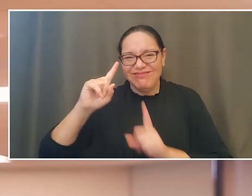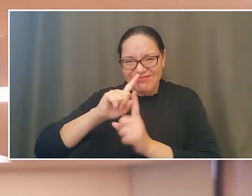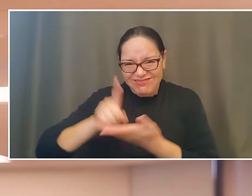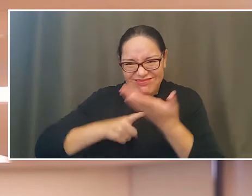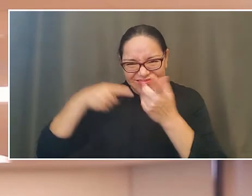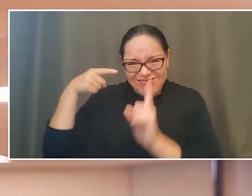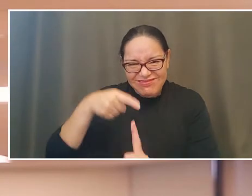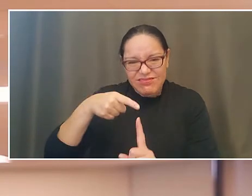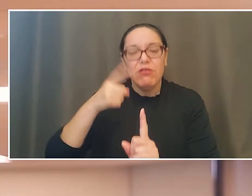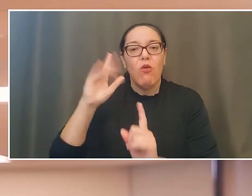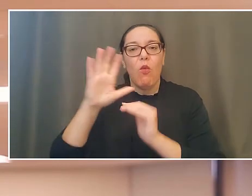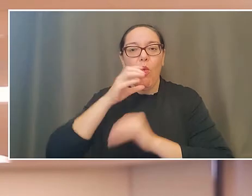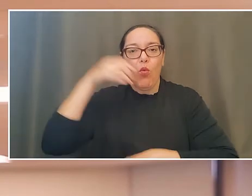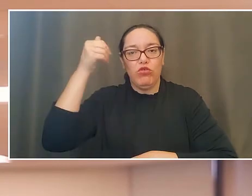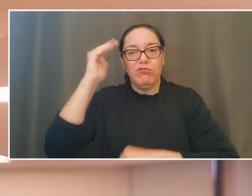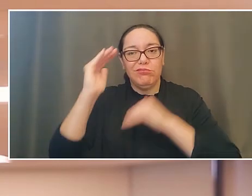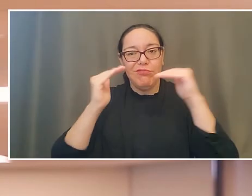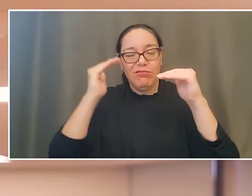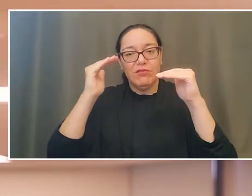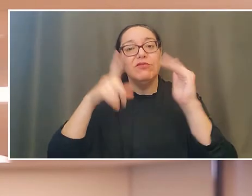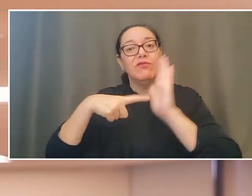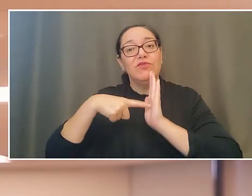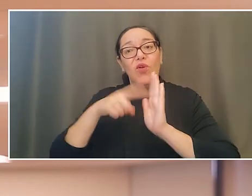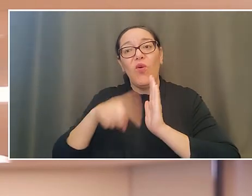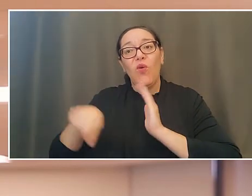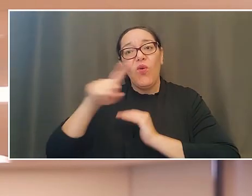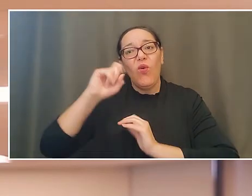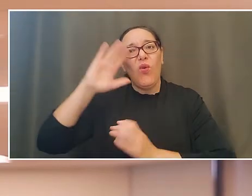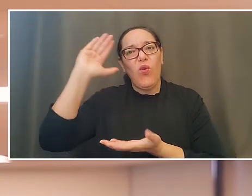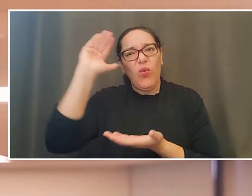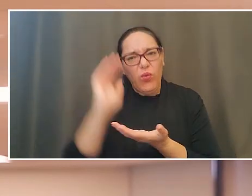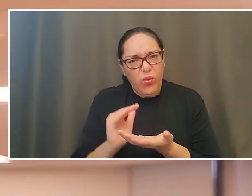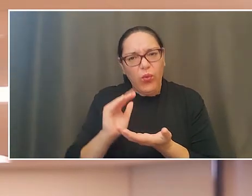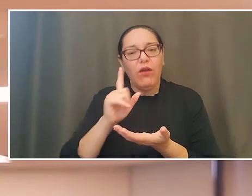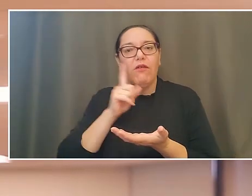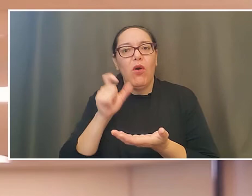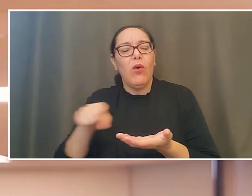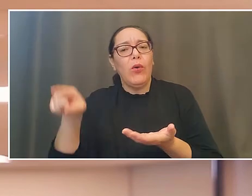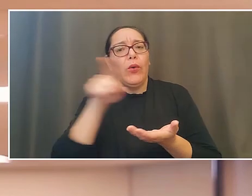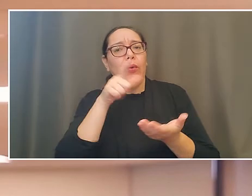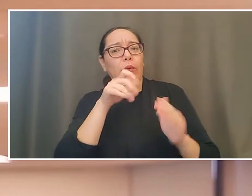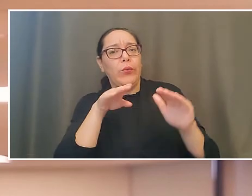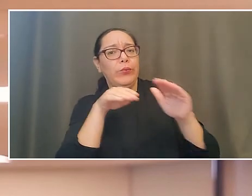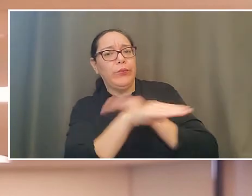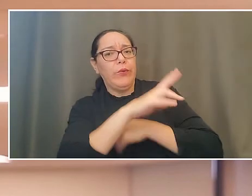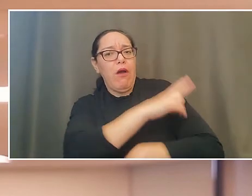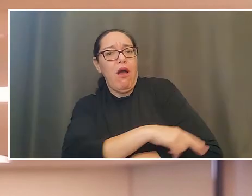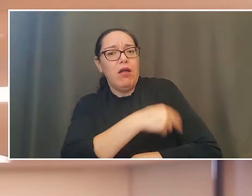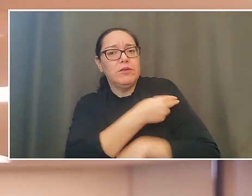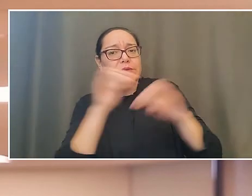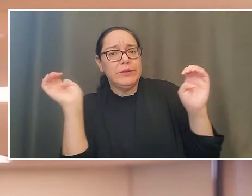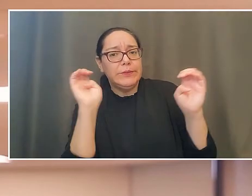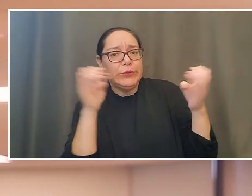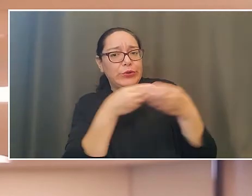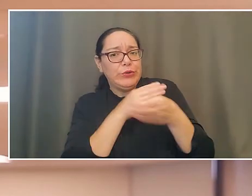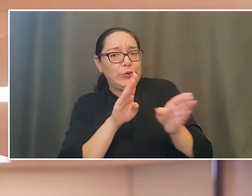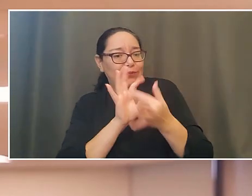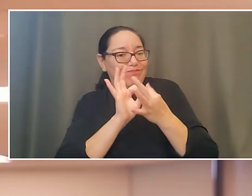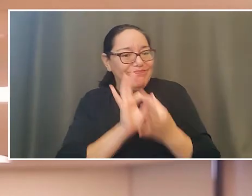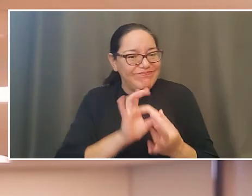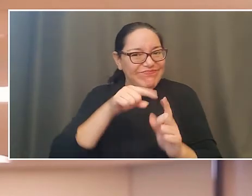an 87% overall decrease in admission to hospital emergency rooms for psychiatric